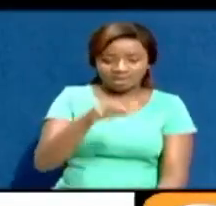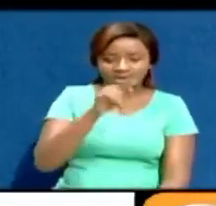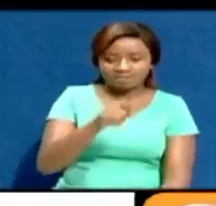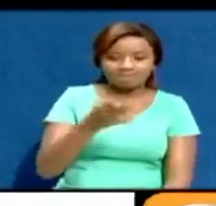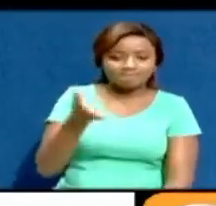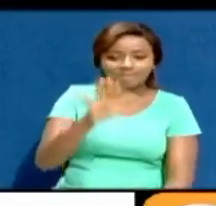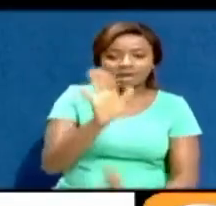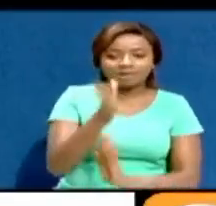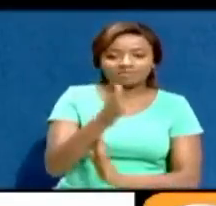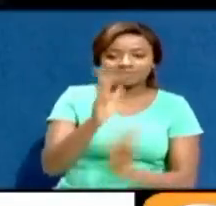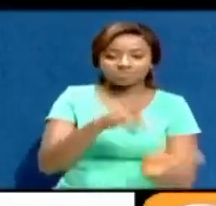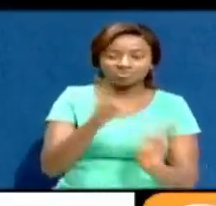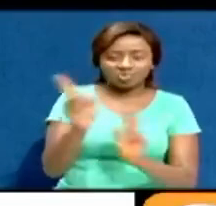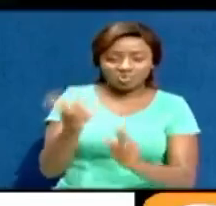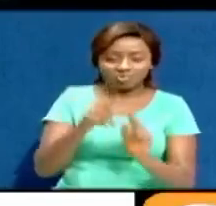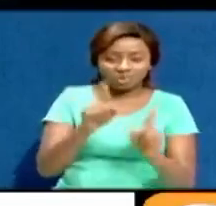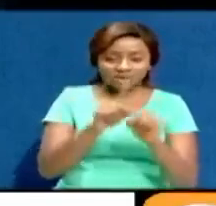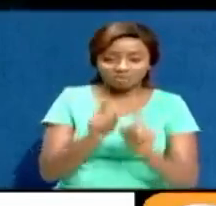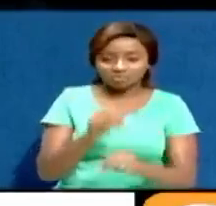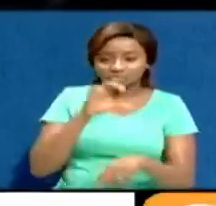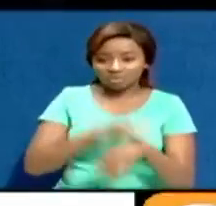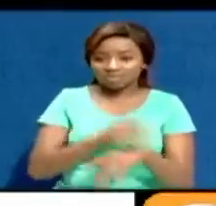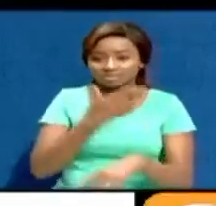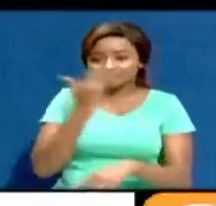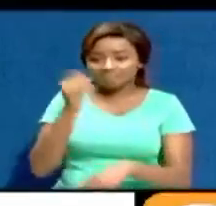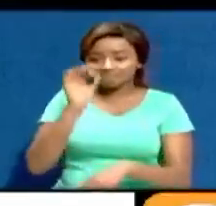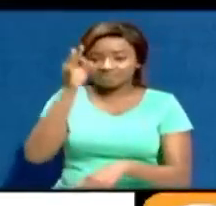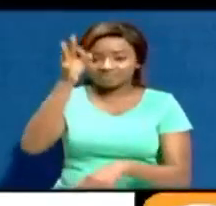to restore their livelihoods and secure a better